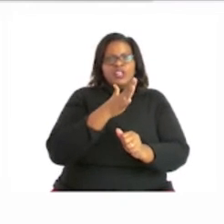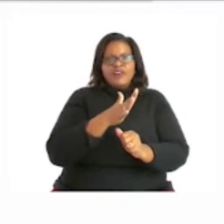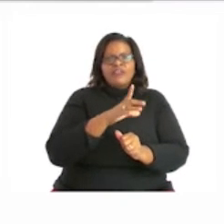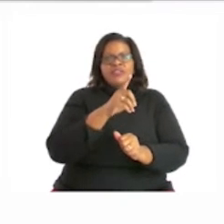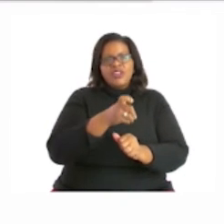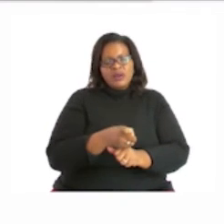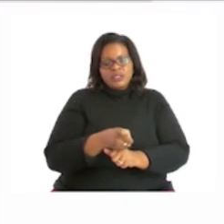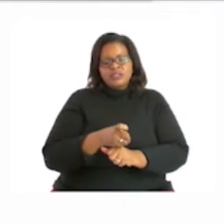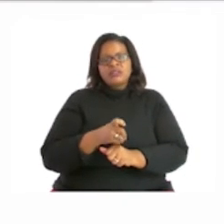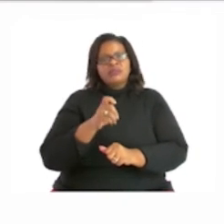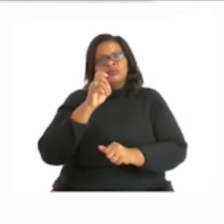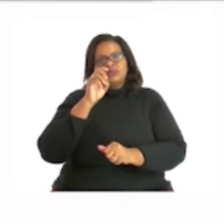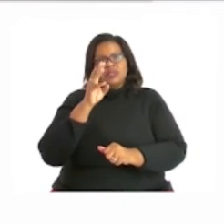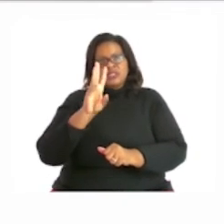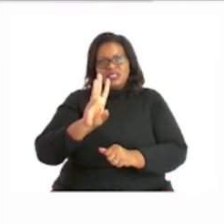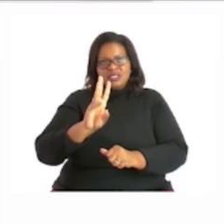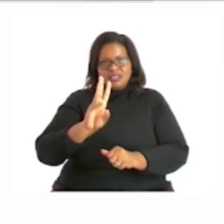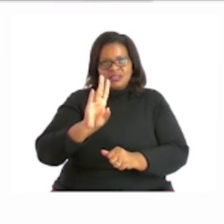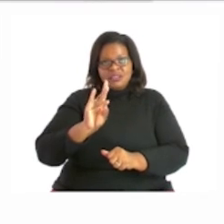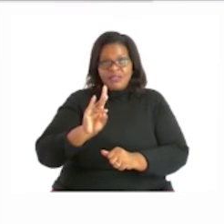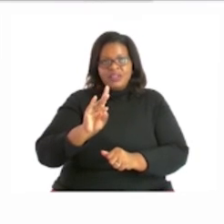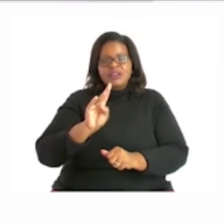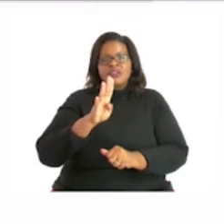45,740 is rounded off to